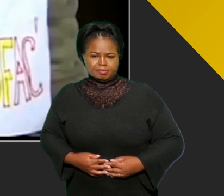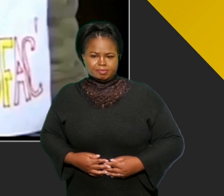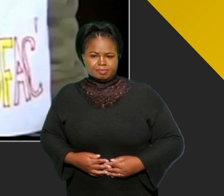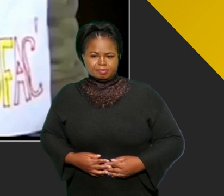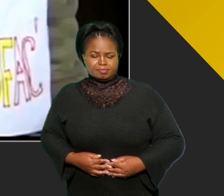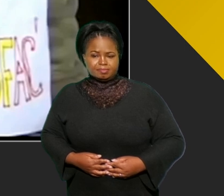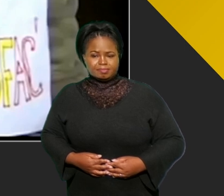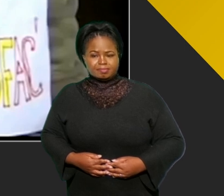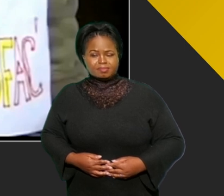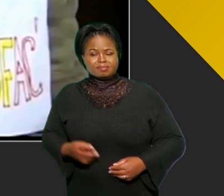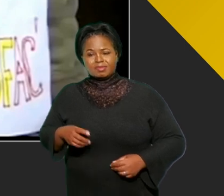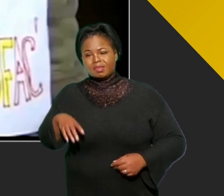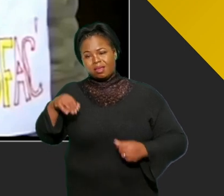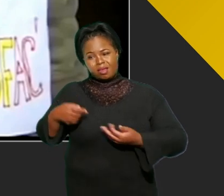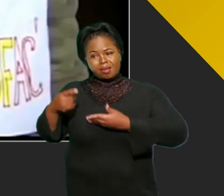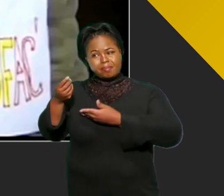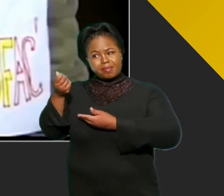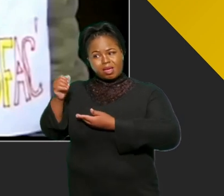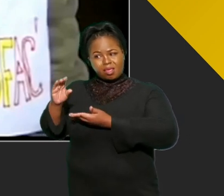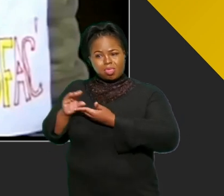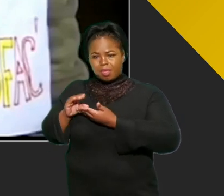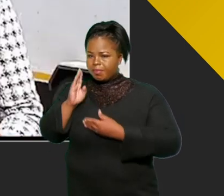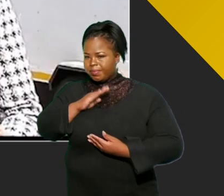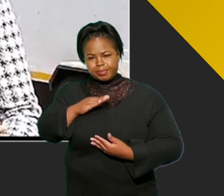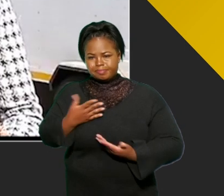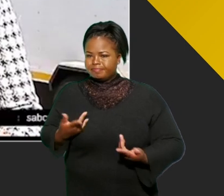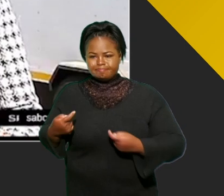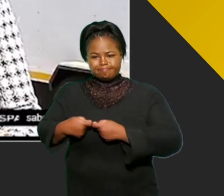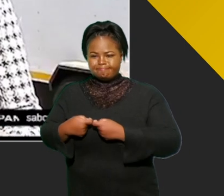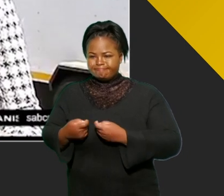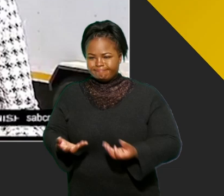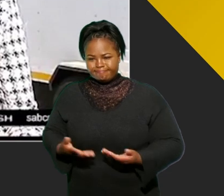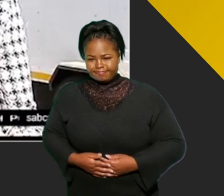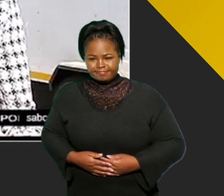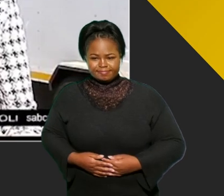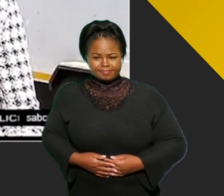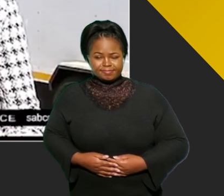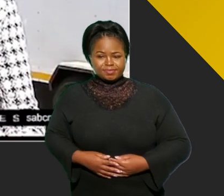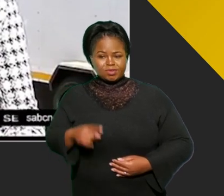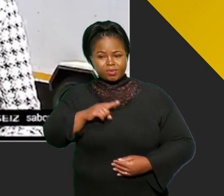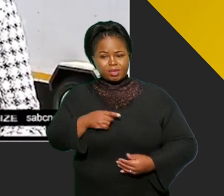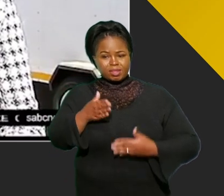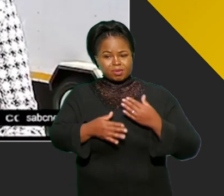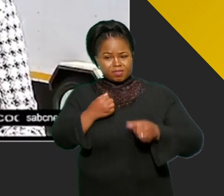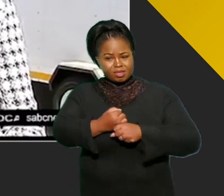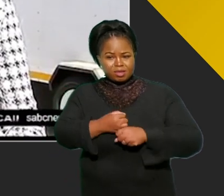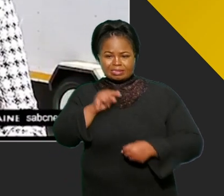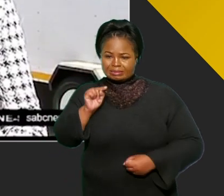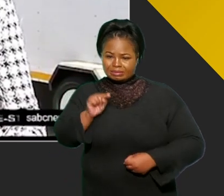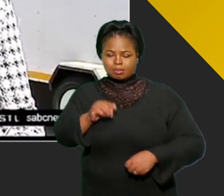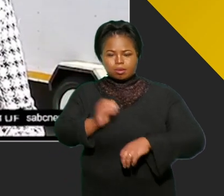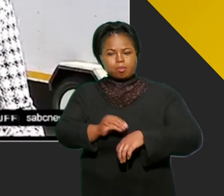The lack of allowance money, another problem. It's already end of the year, so this is the